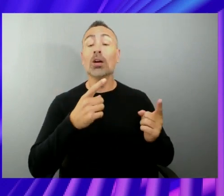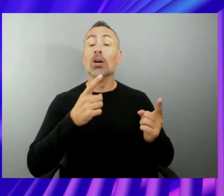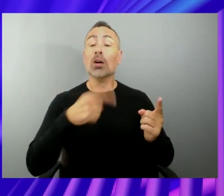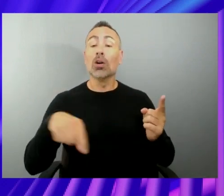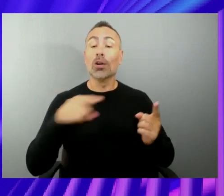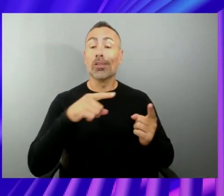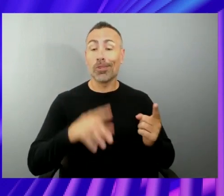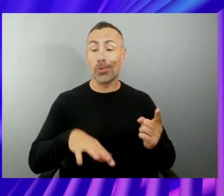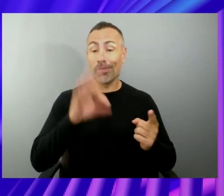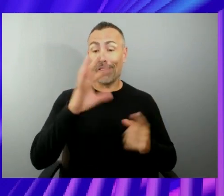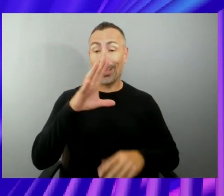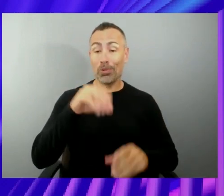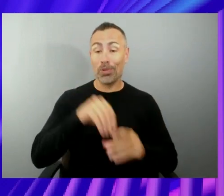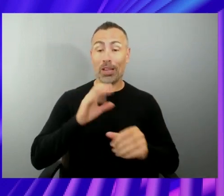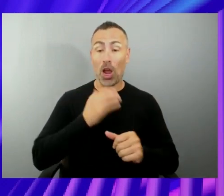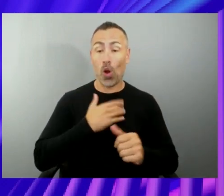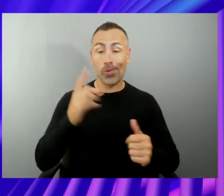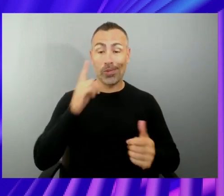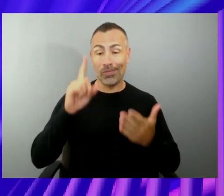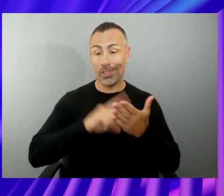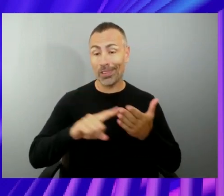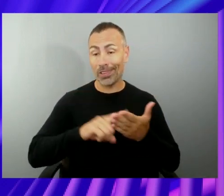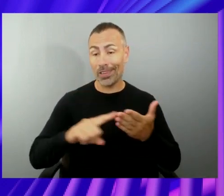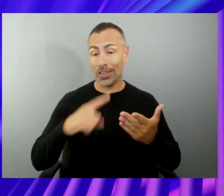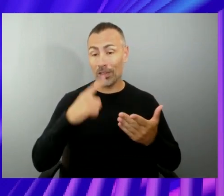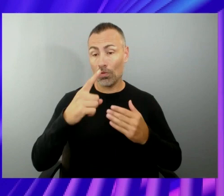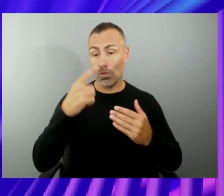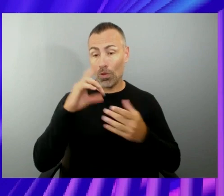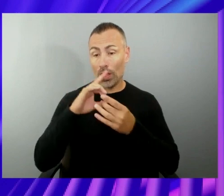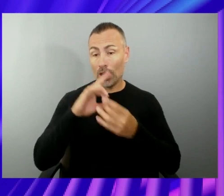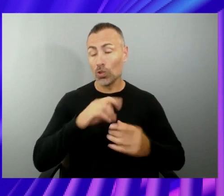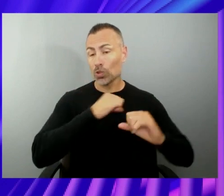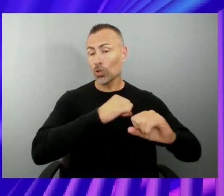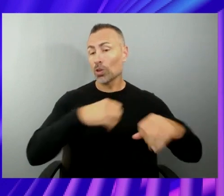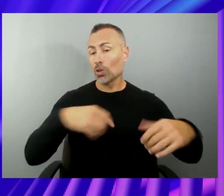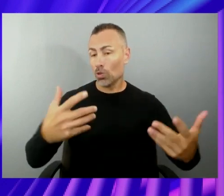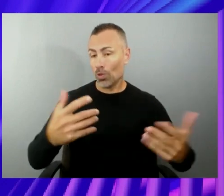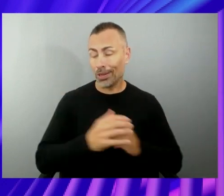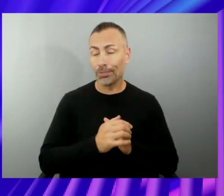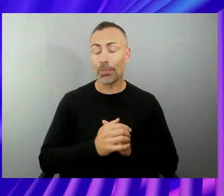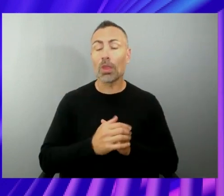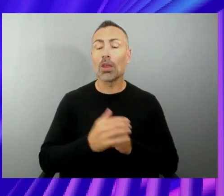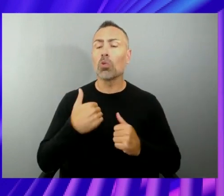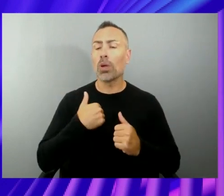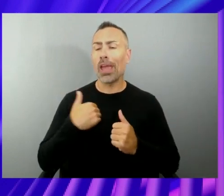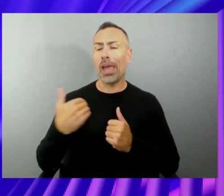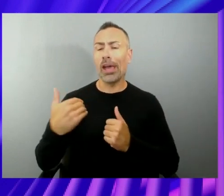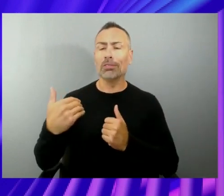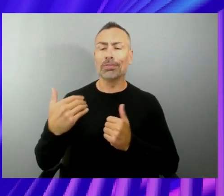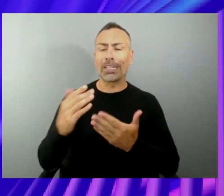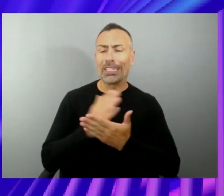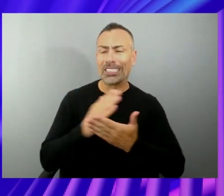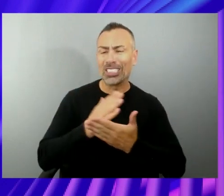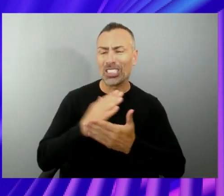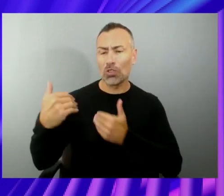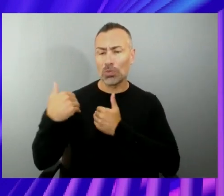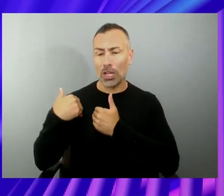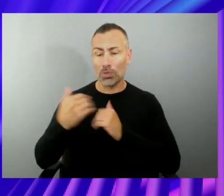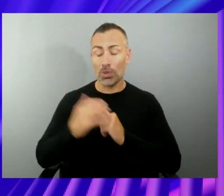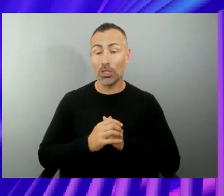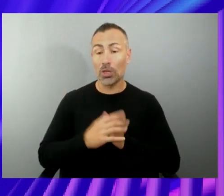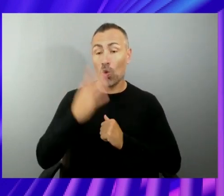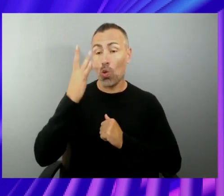investigations, the shared responsibility model, it's a bridge to ask for help and not a wall. It does not